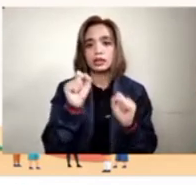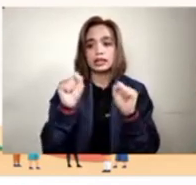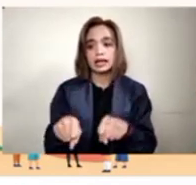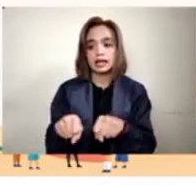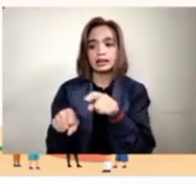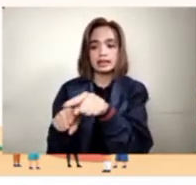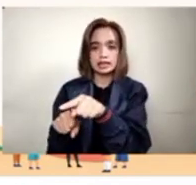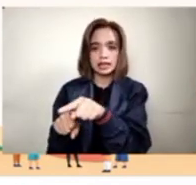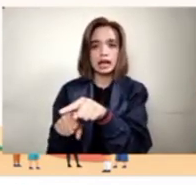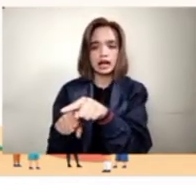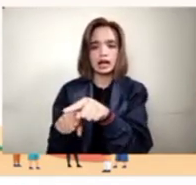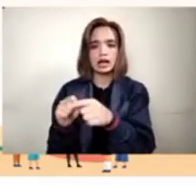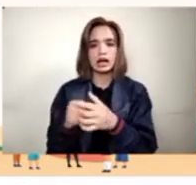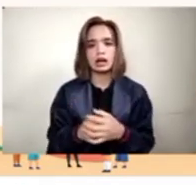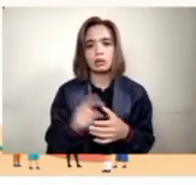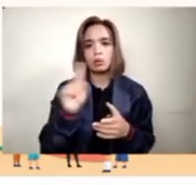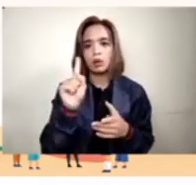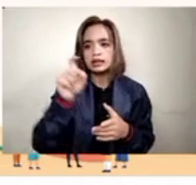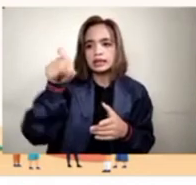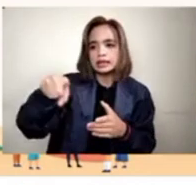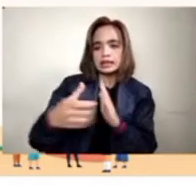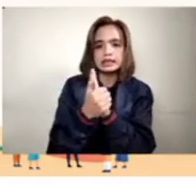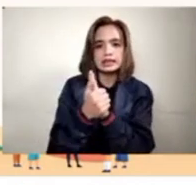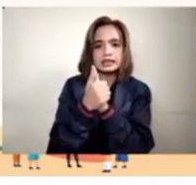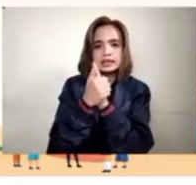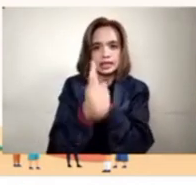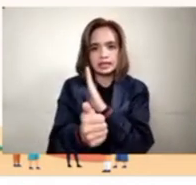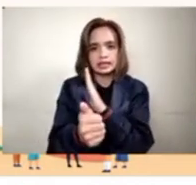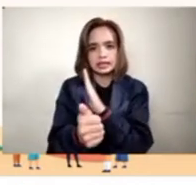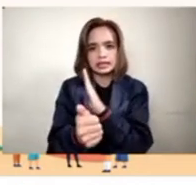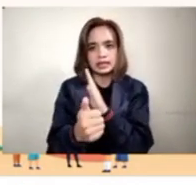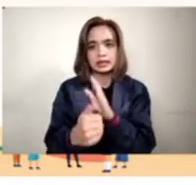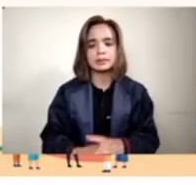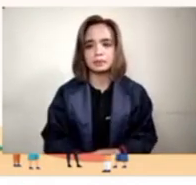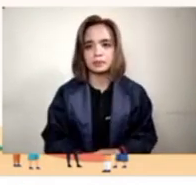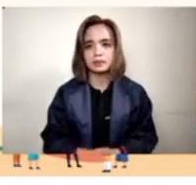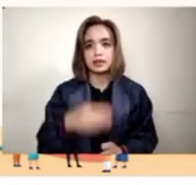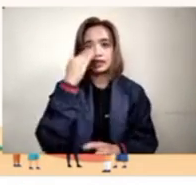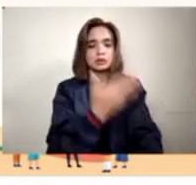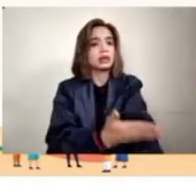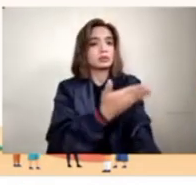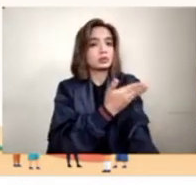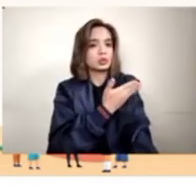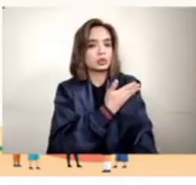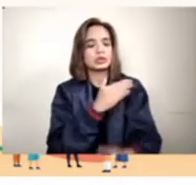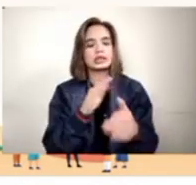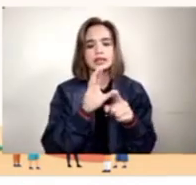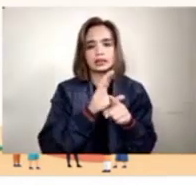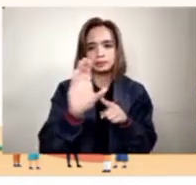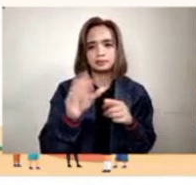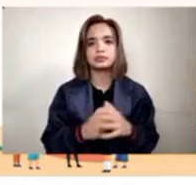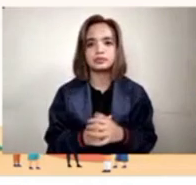L&D interventions that will enable them to acquire the necessary competencies as they go up in